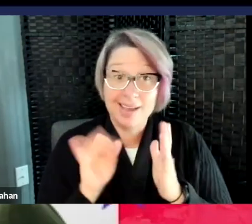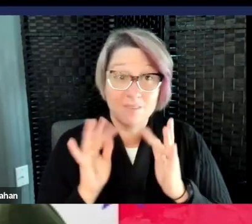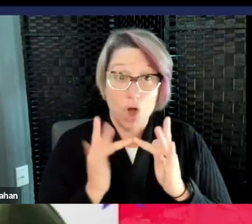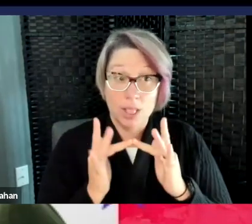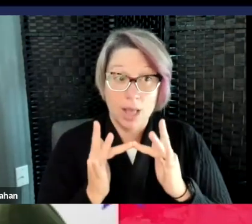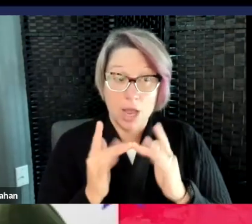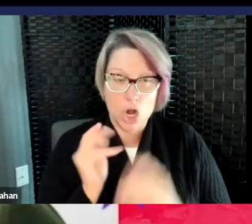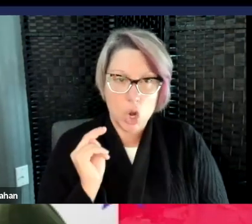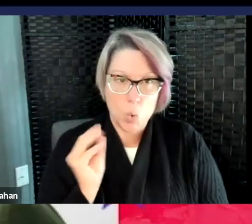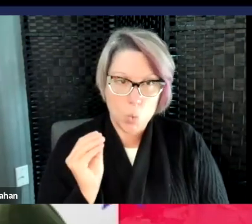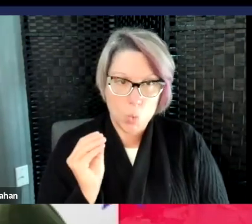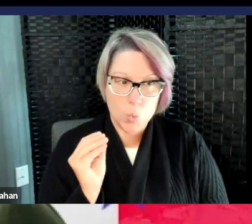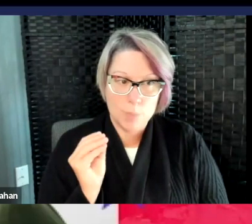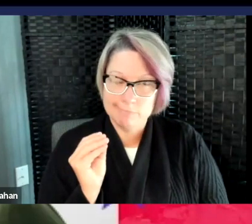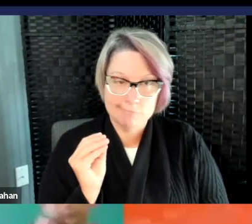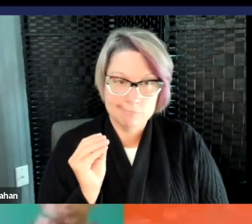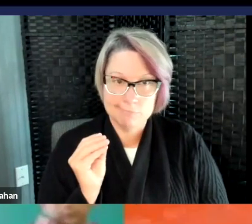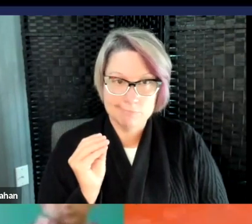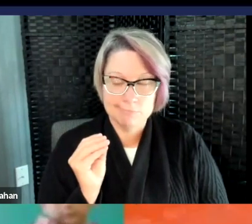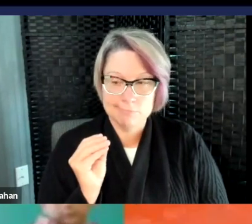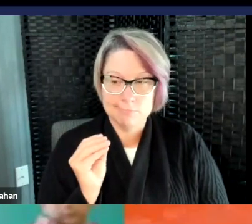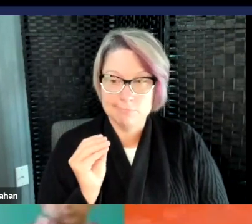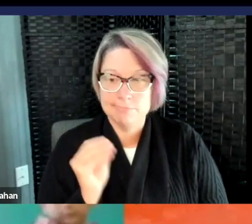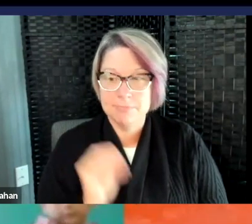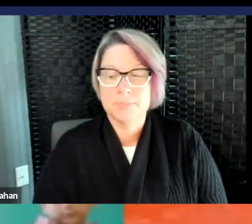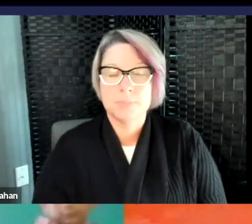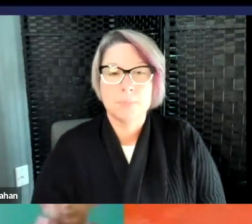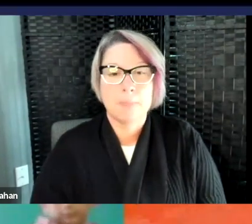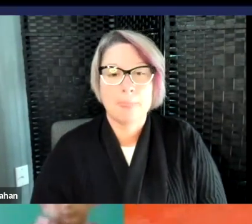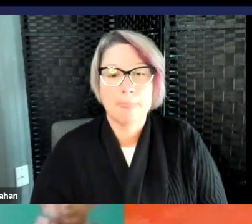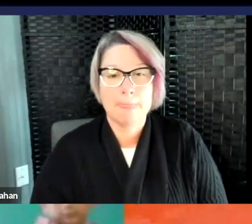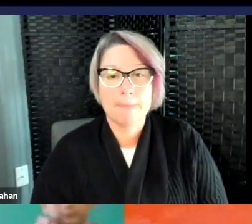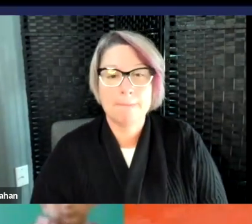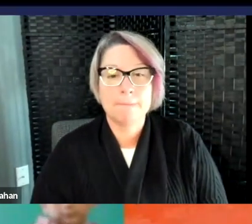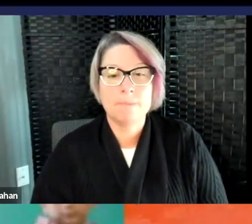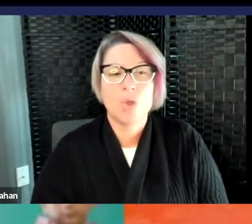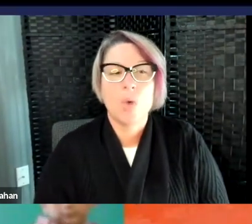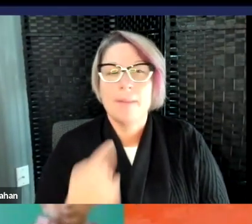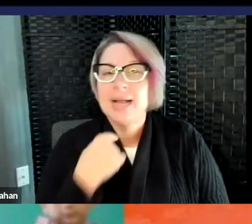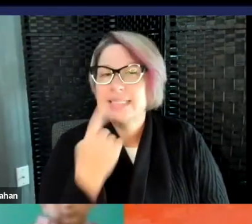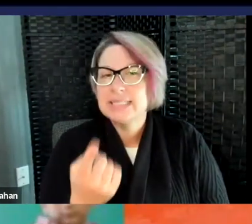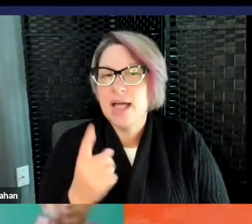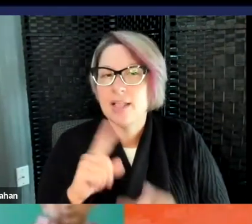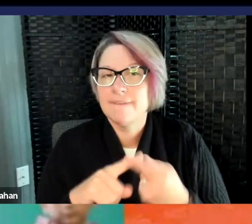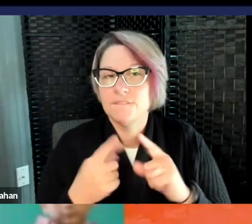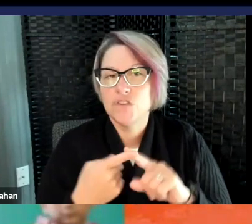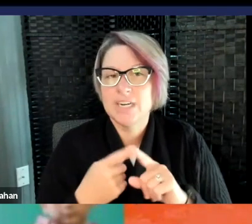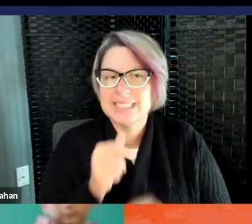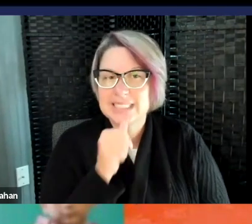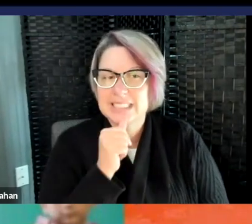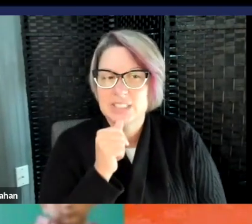no, right? This digital footprint. Okay. So that's kind of a tricky one. What about telling a friend's secret? Ugh.